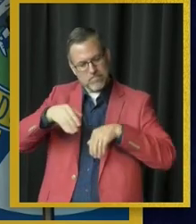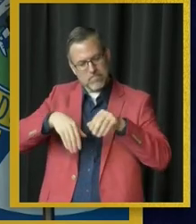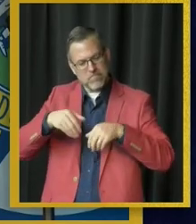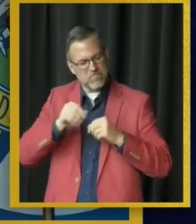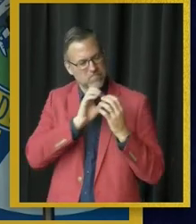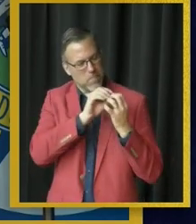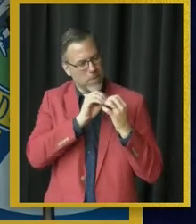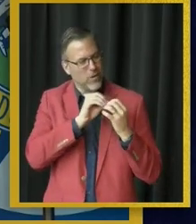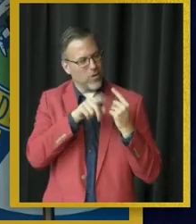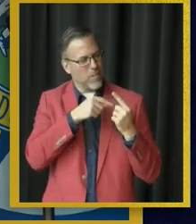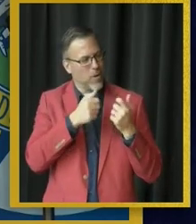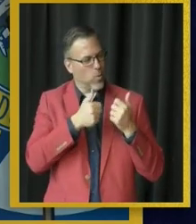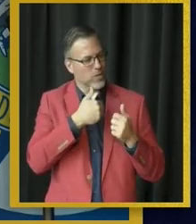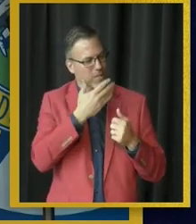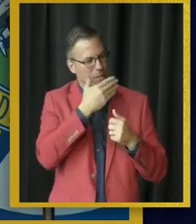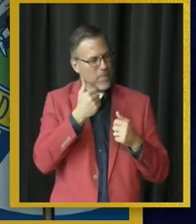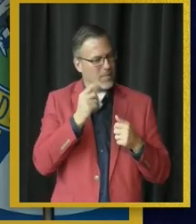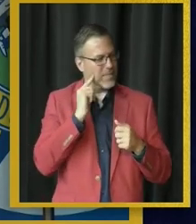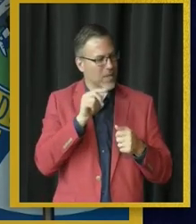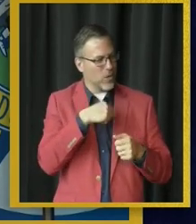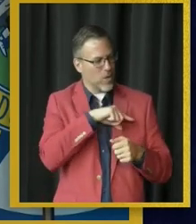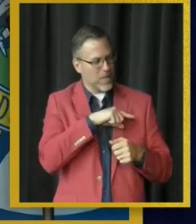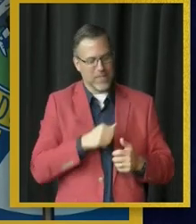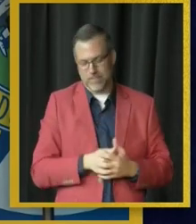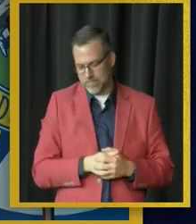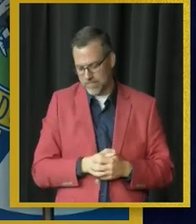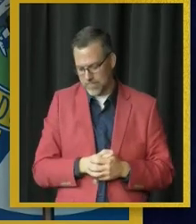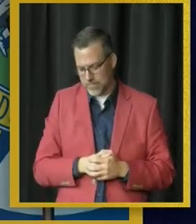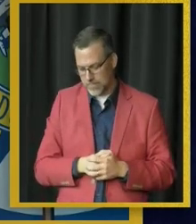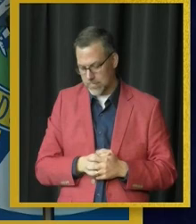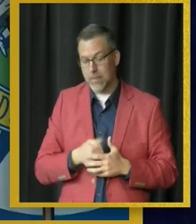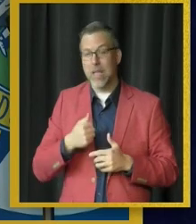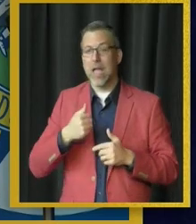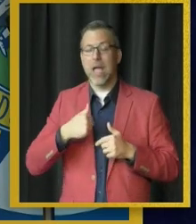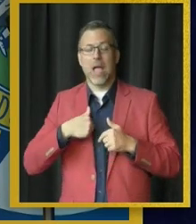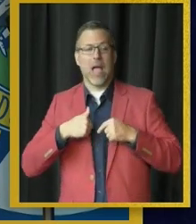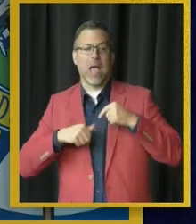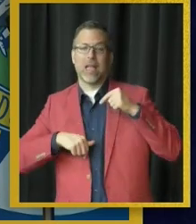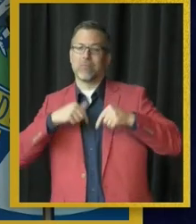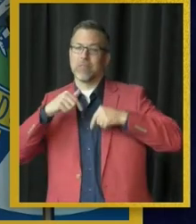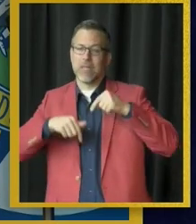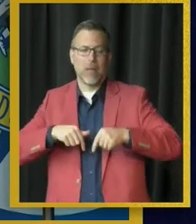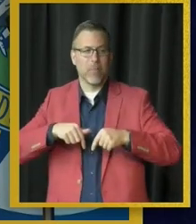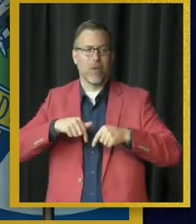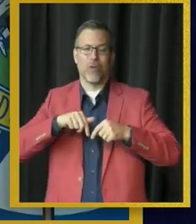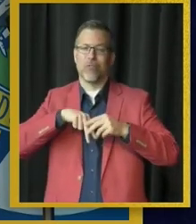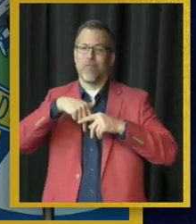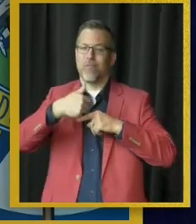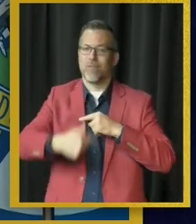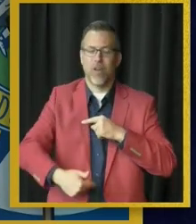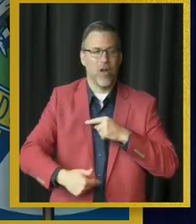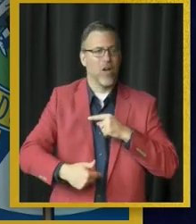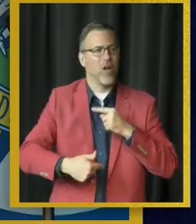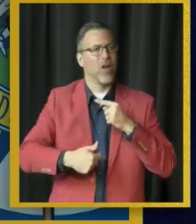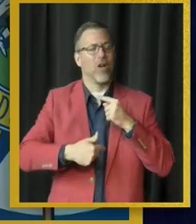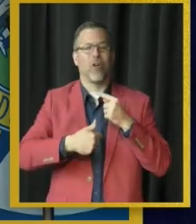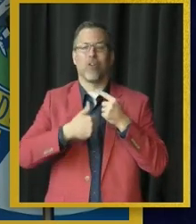quality. I stumble, trip, collide, fall in